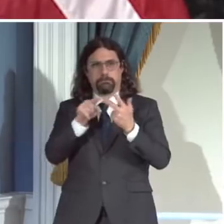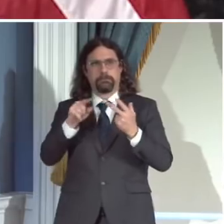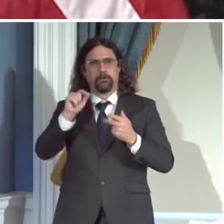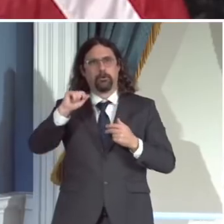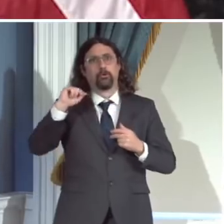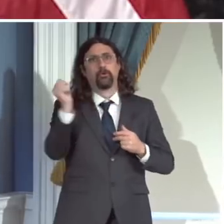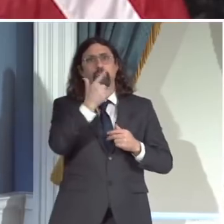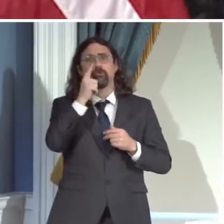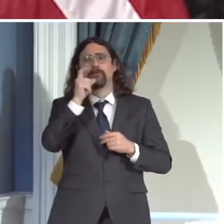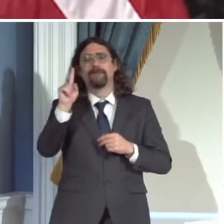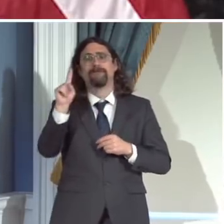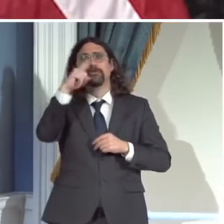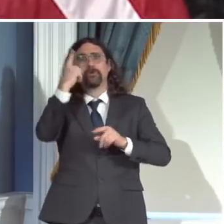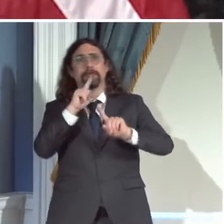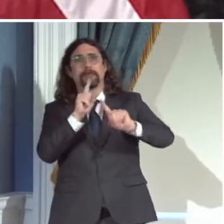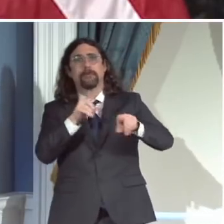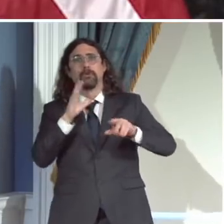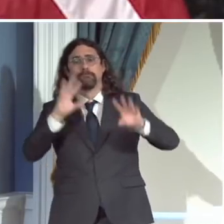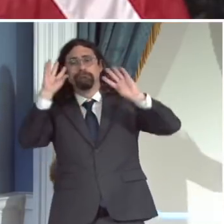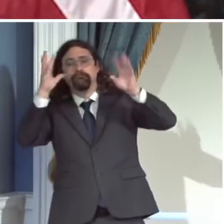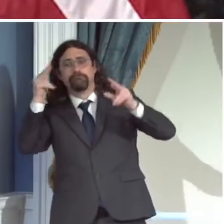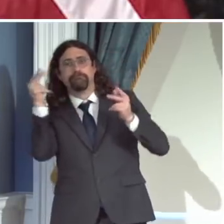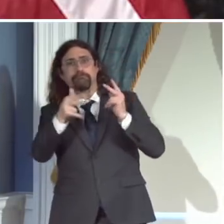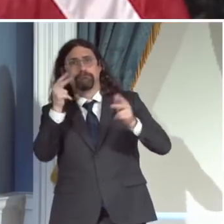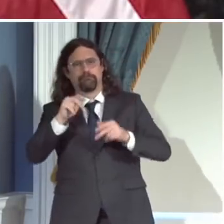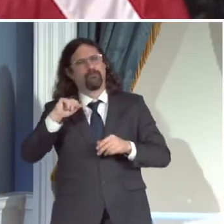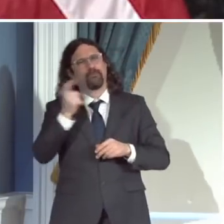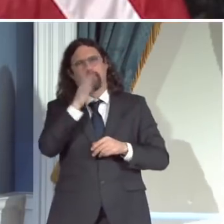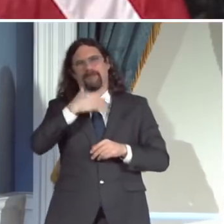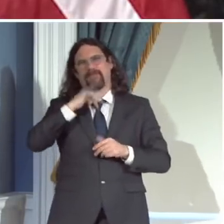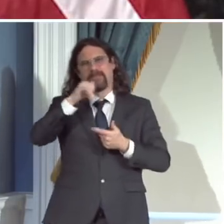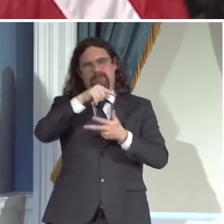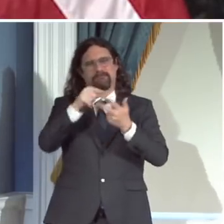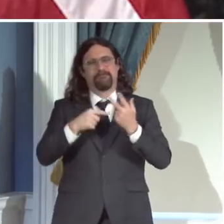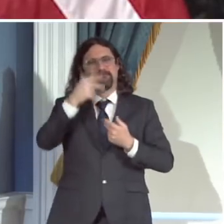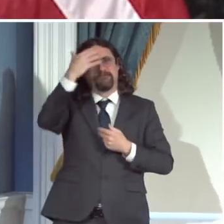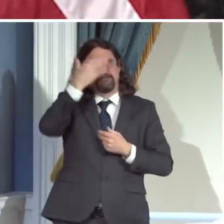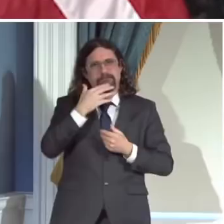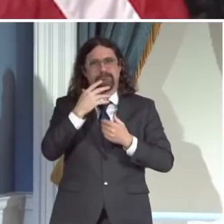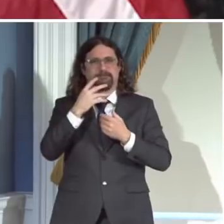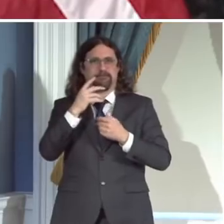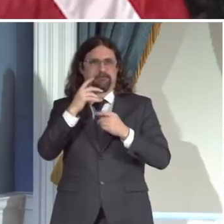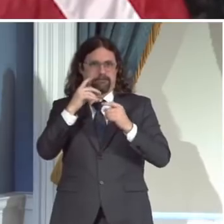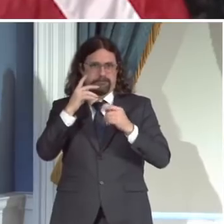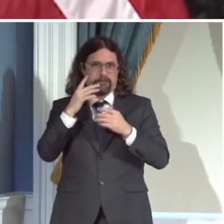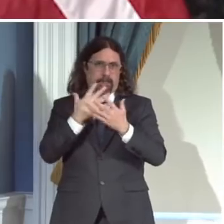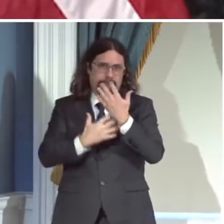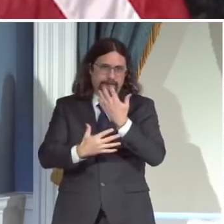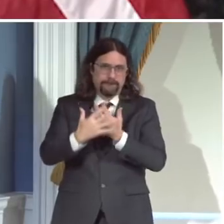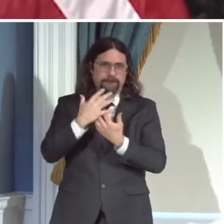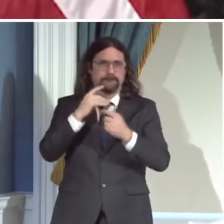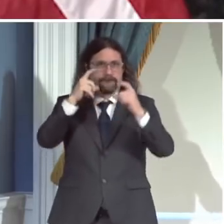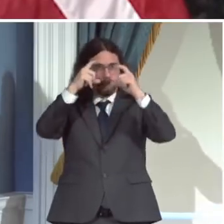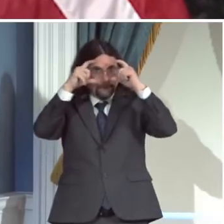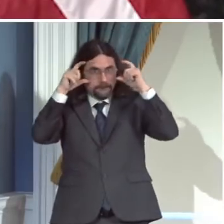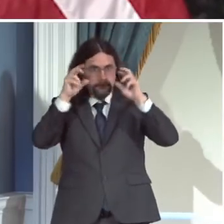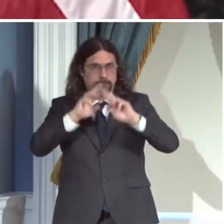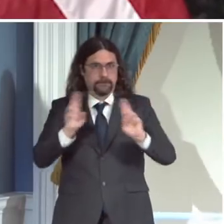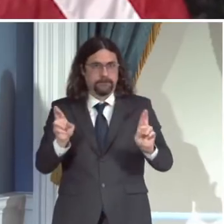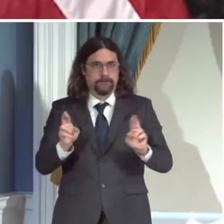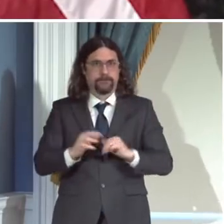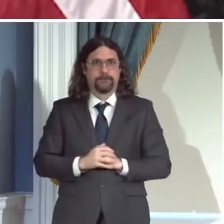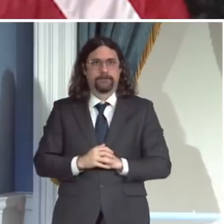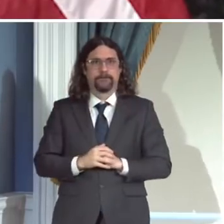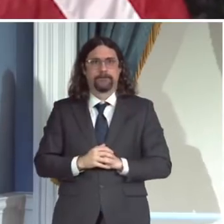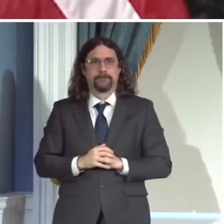We need major resupply in some other categories. Now, I want to emphasize, I say this, we